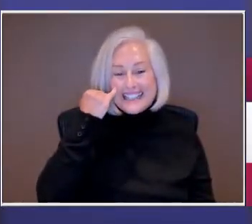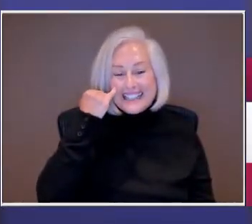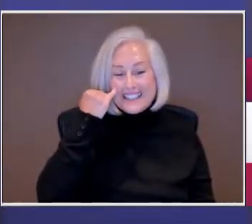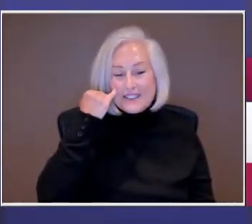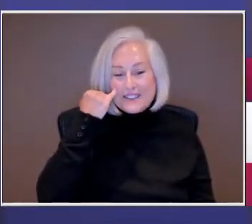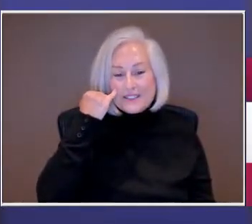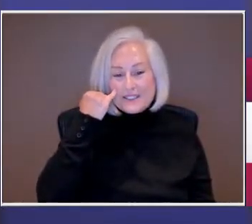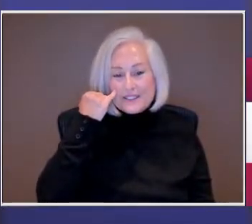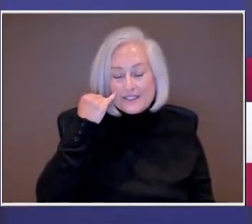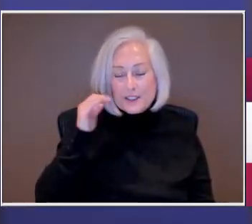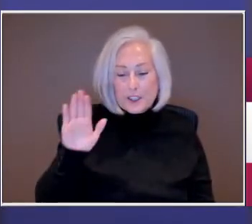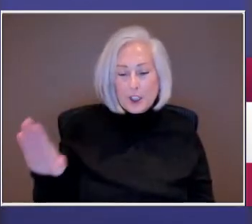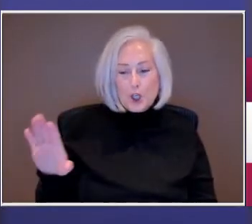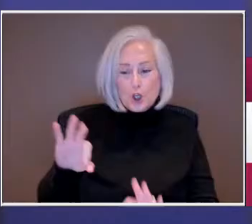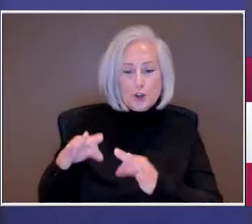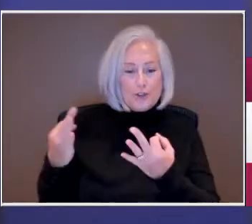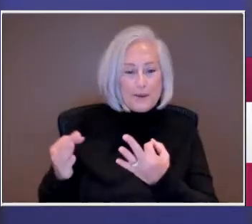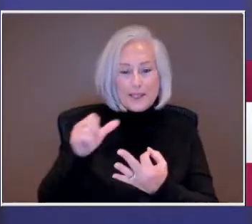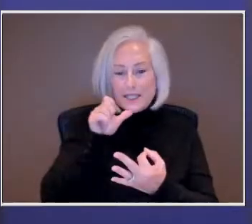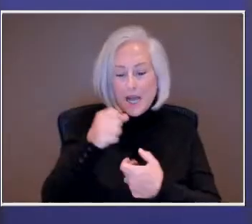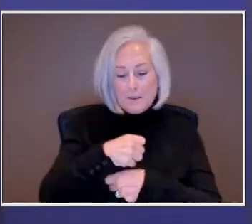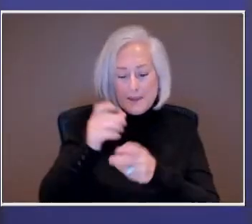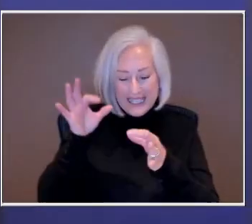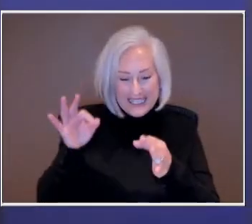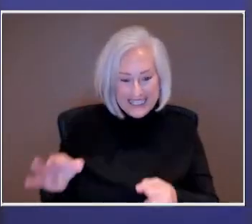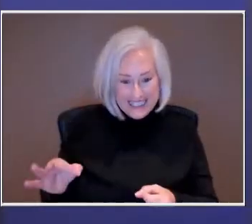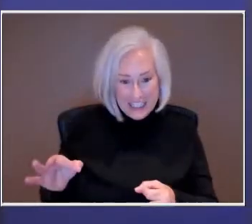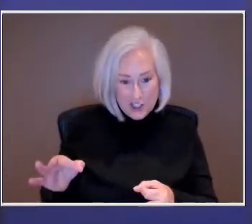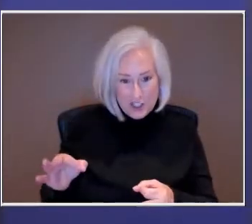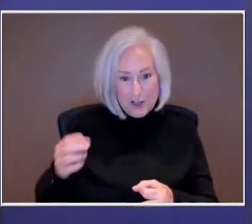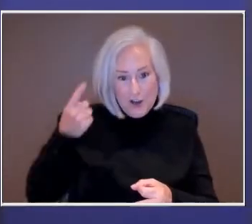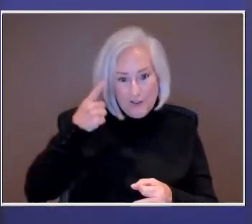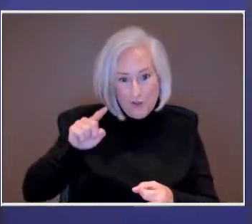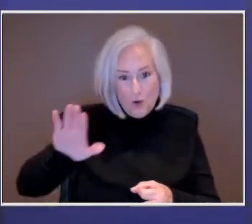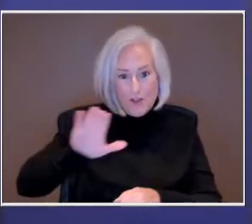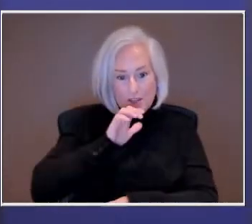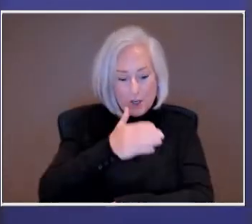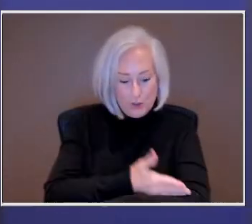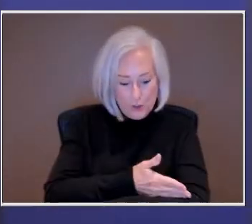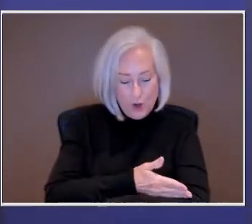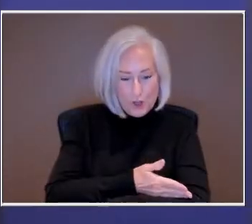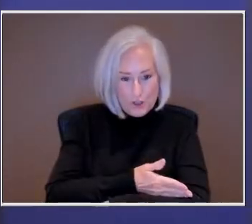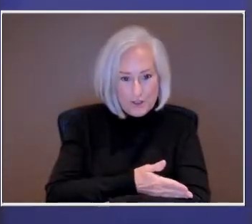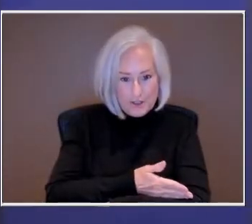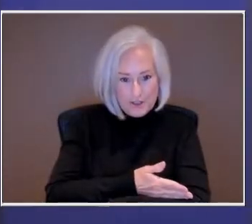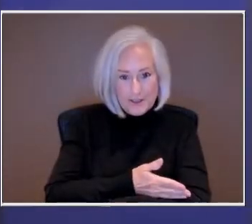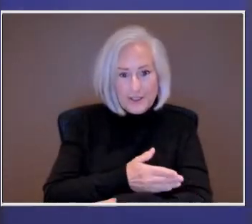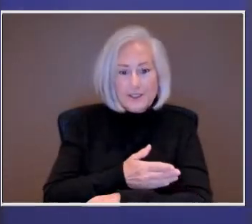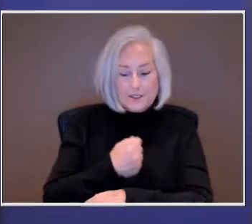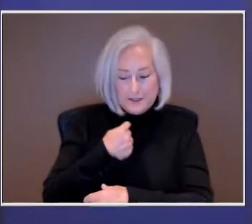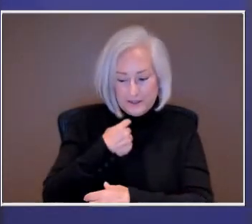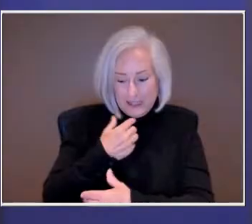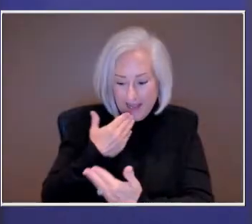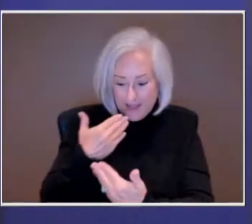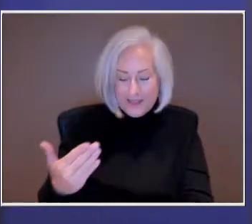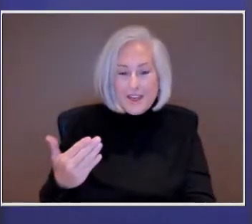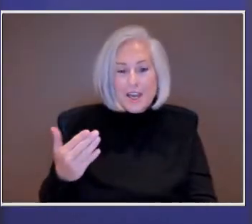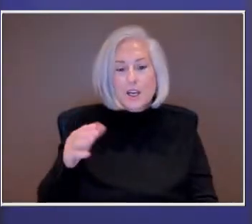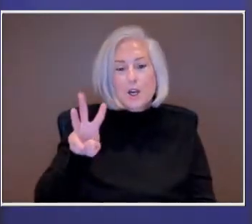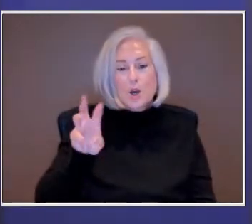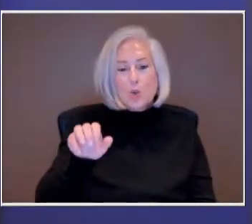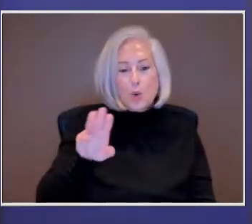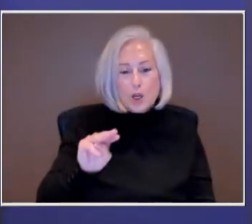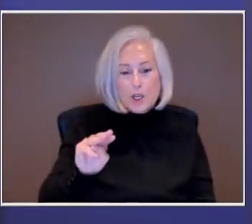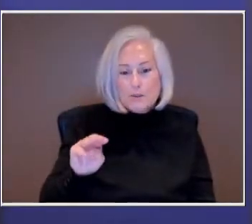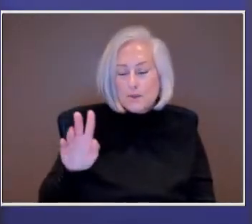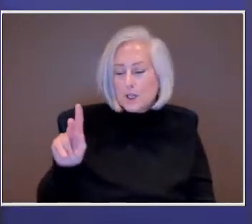that decision on behalf of their daughter, I give all full credit to William and Crystal, because without them, again, I'll say I wouldn't